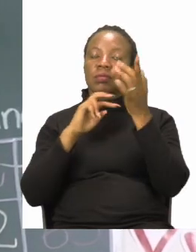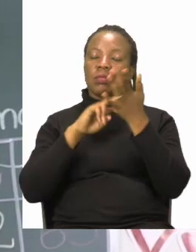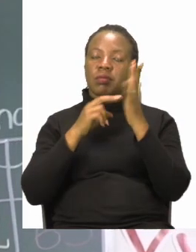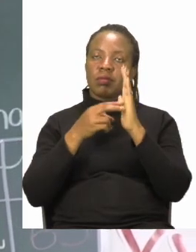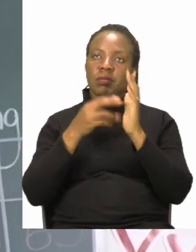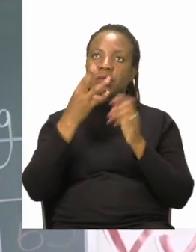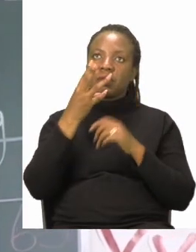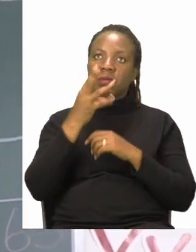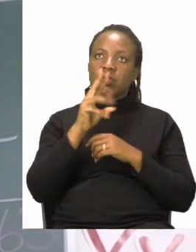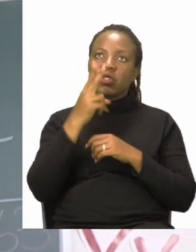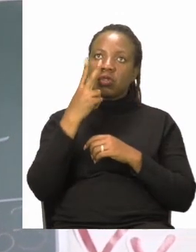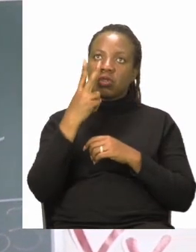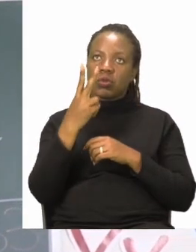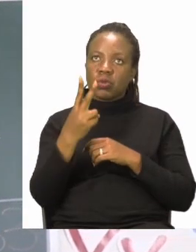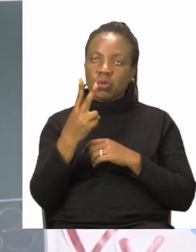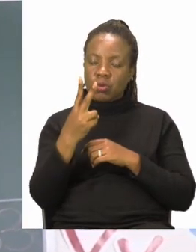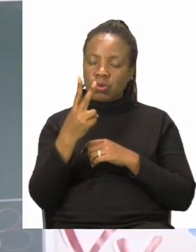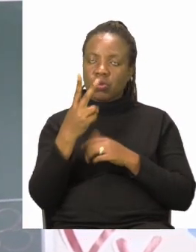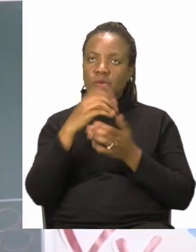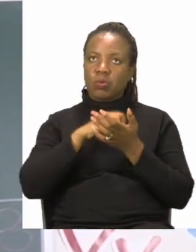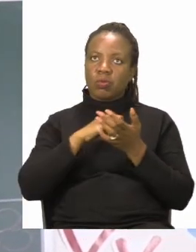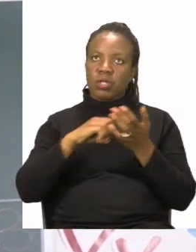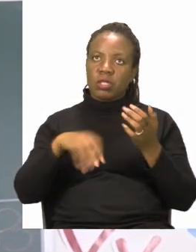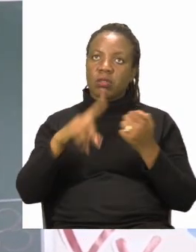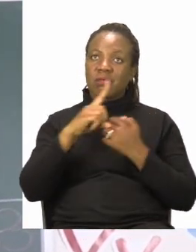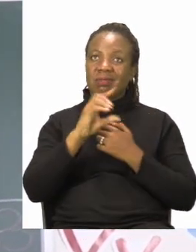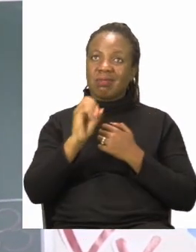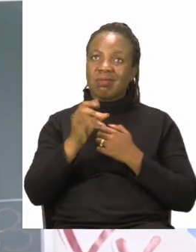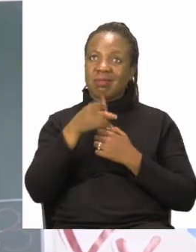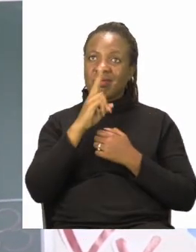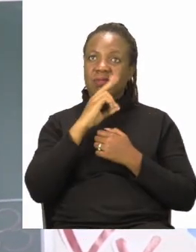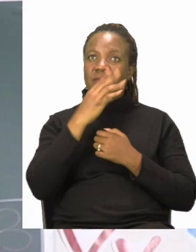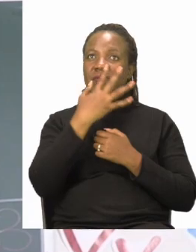52. 10 more,